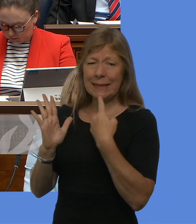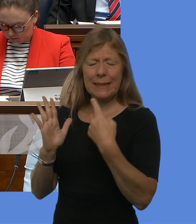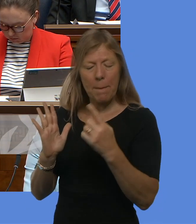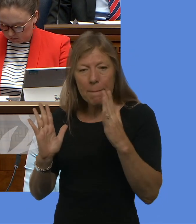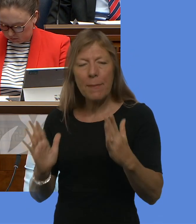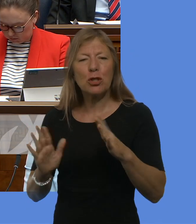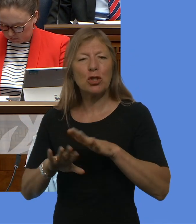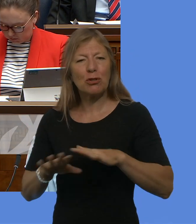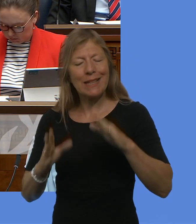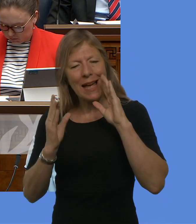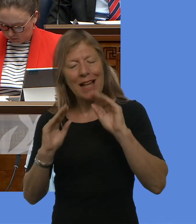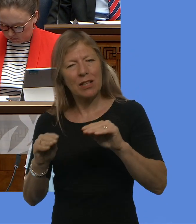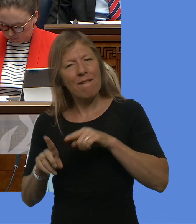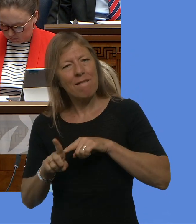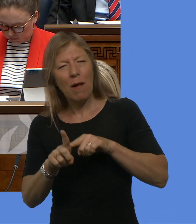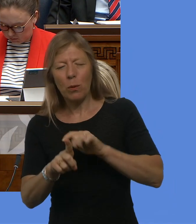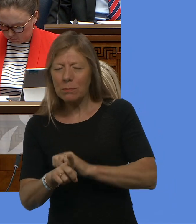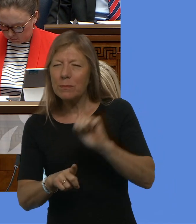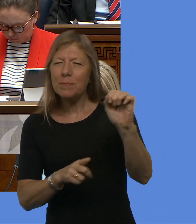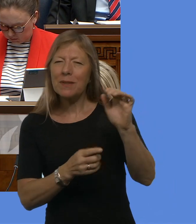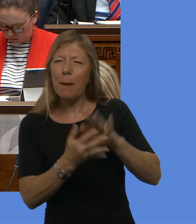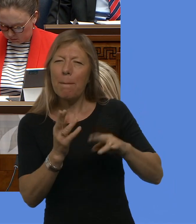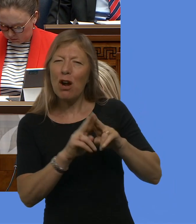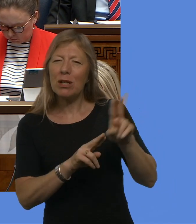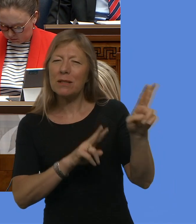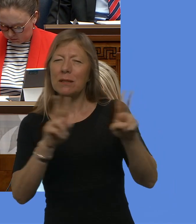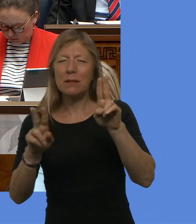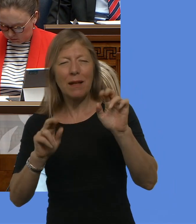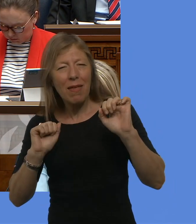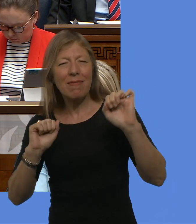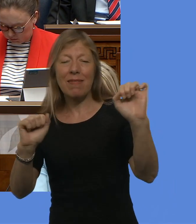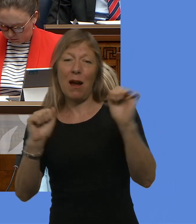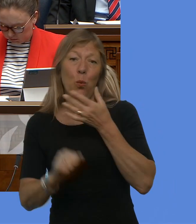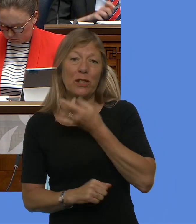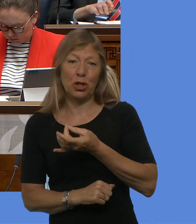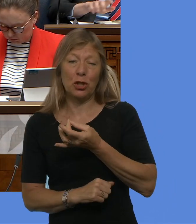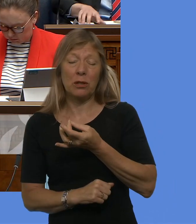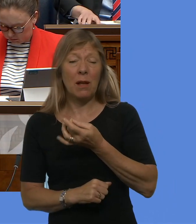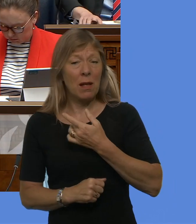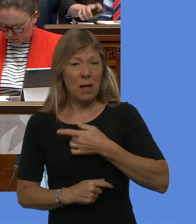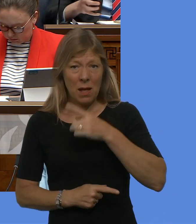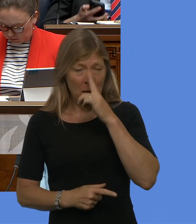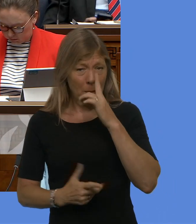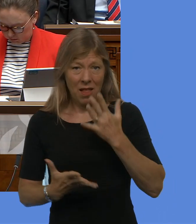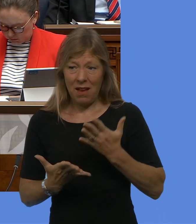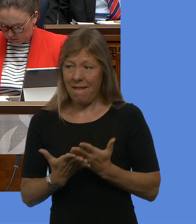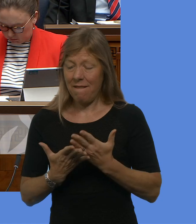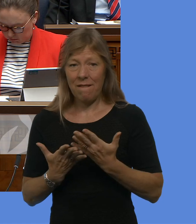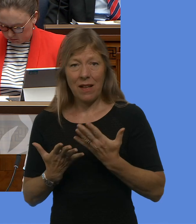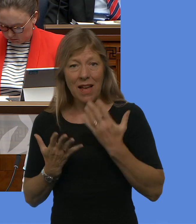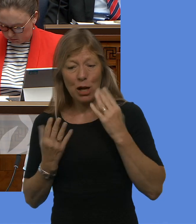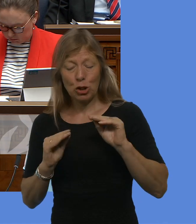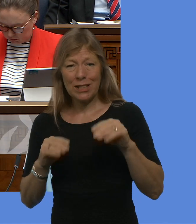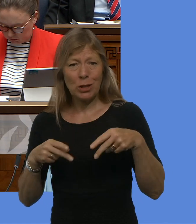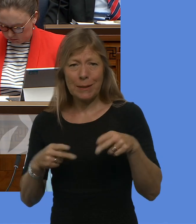accordance with the wishes of their parents. I believe that diversity and choice are a strength, not a weakness, of our education